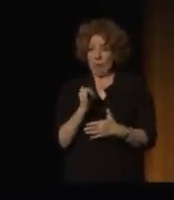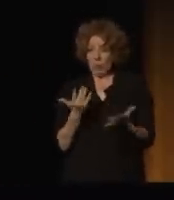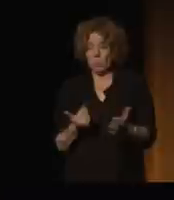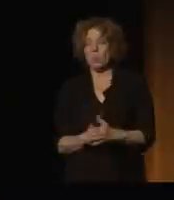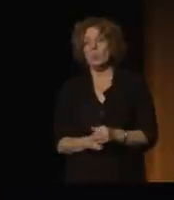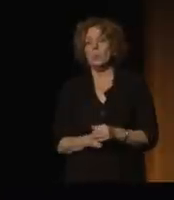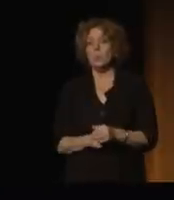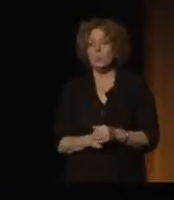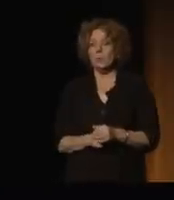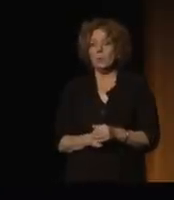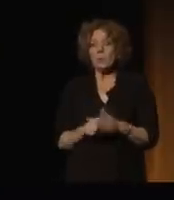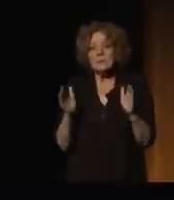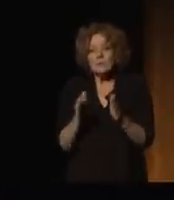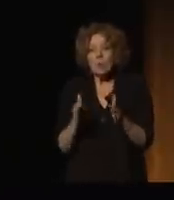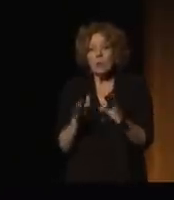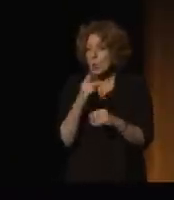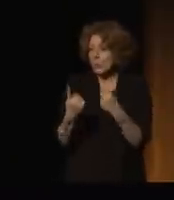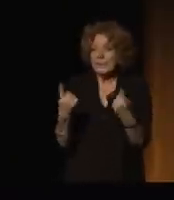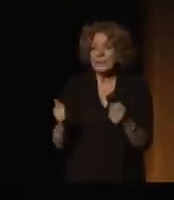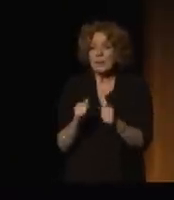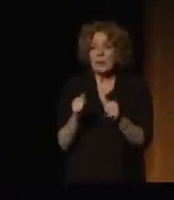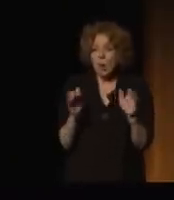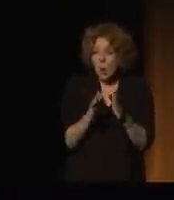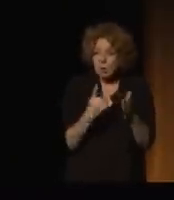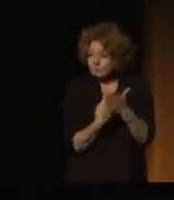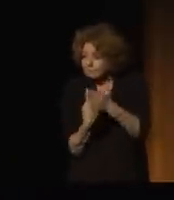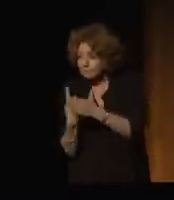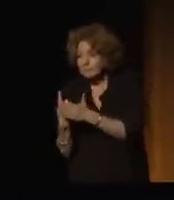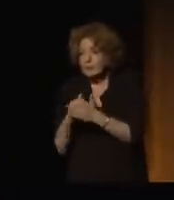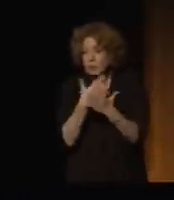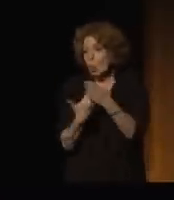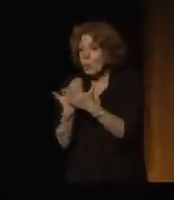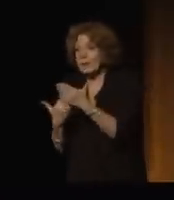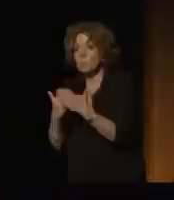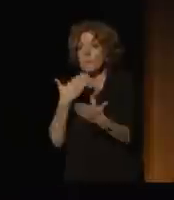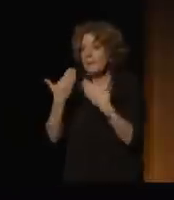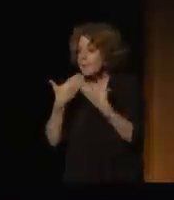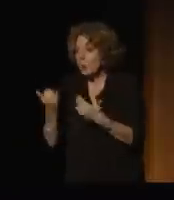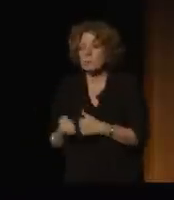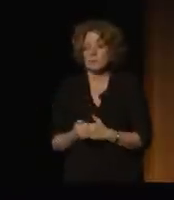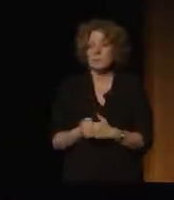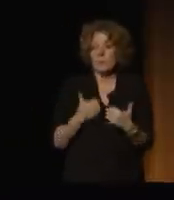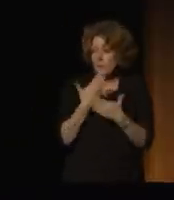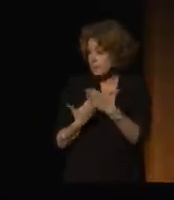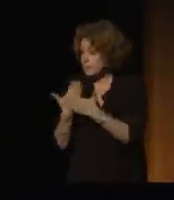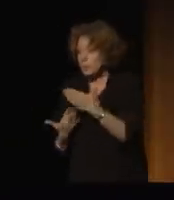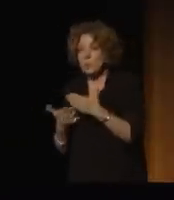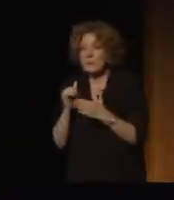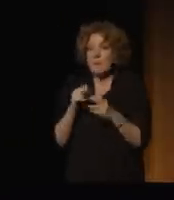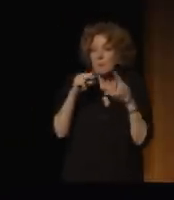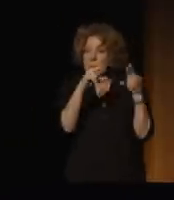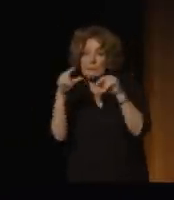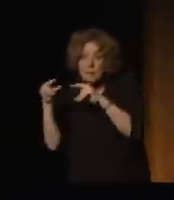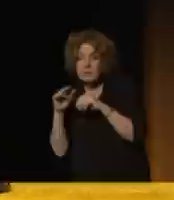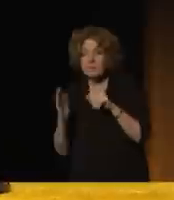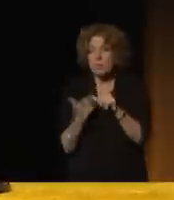these small, not small to the individual, but where all of these individual stories were being told, these stories that might have been whispered